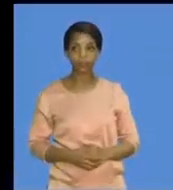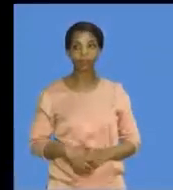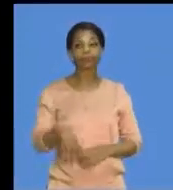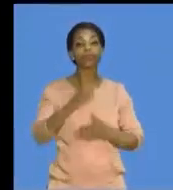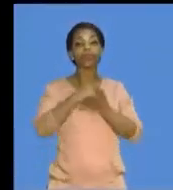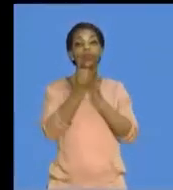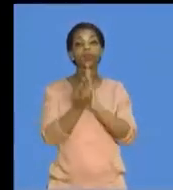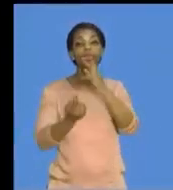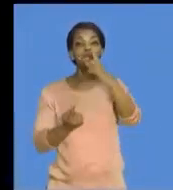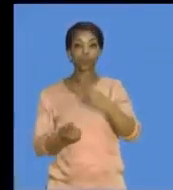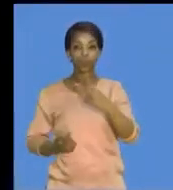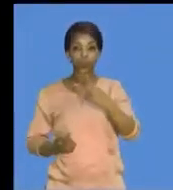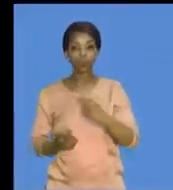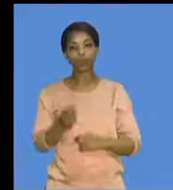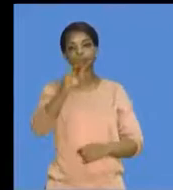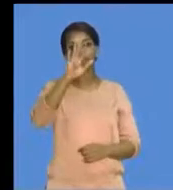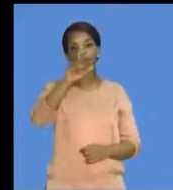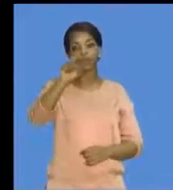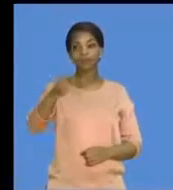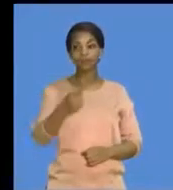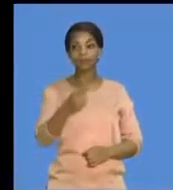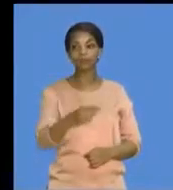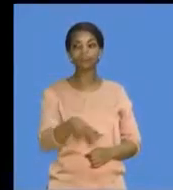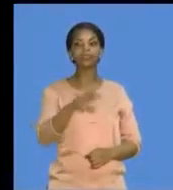5,250. With week three, I had